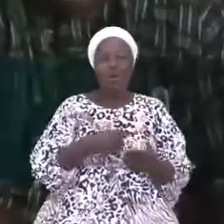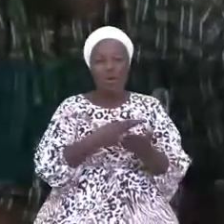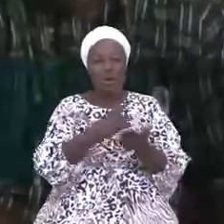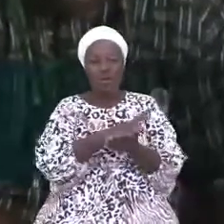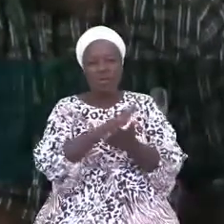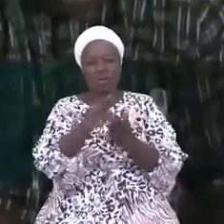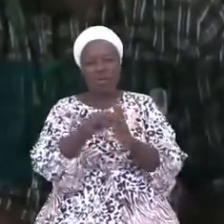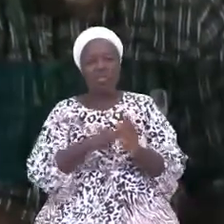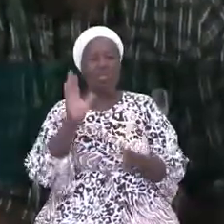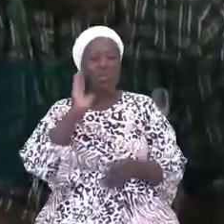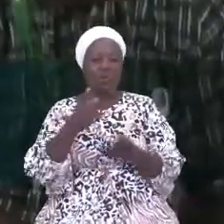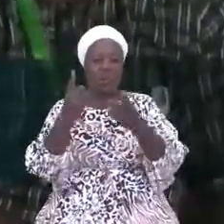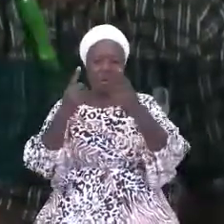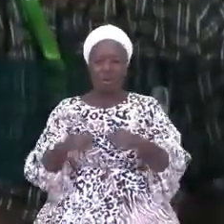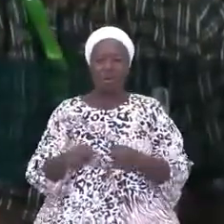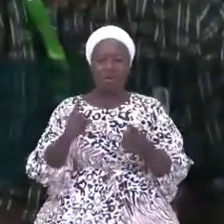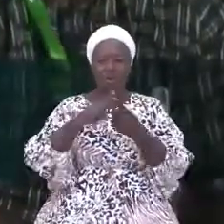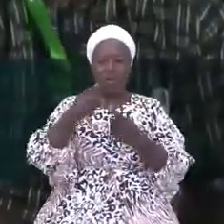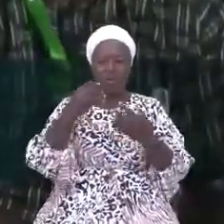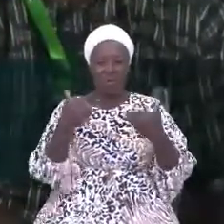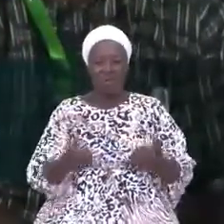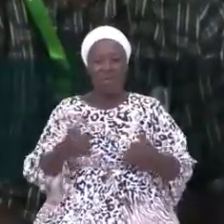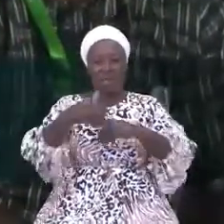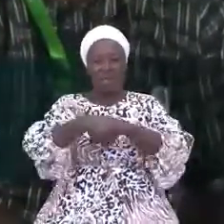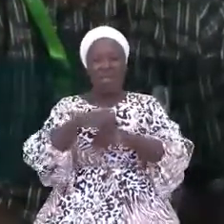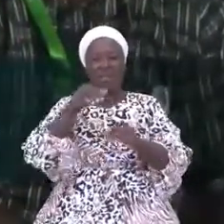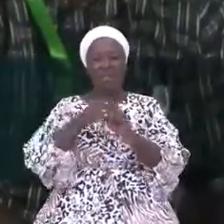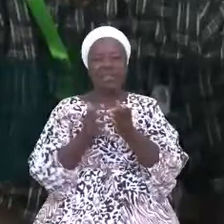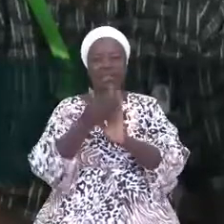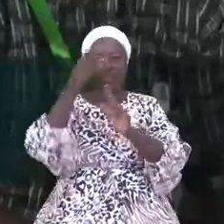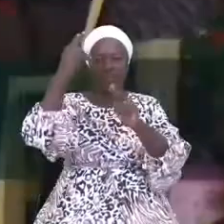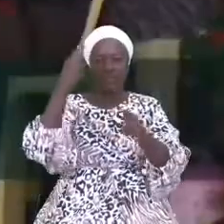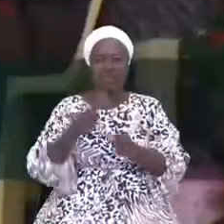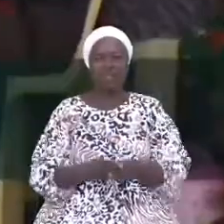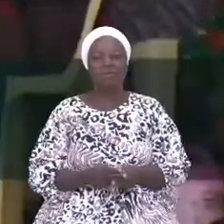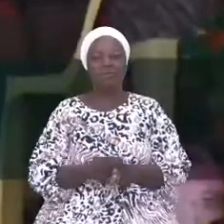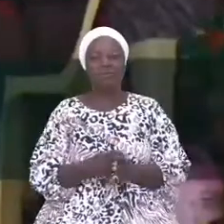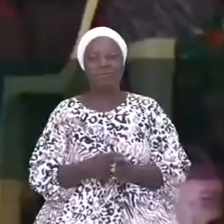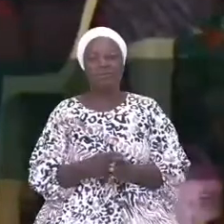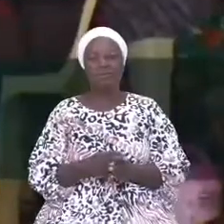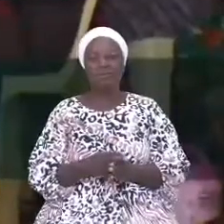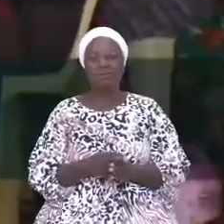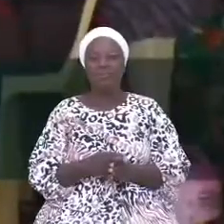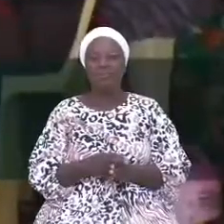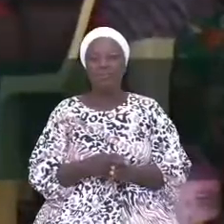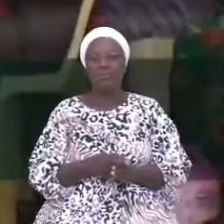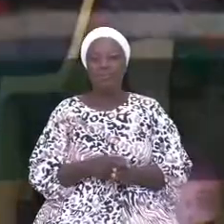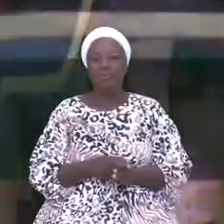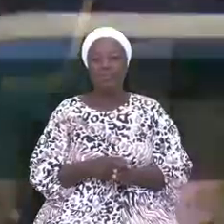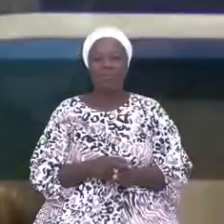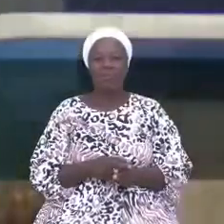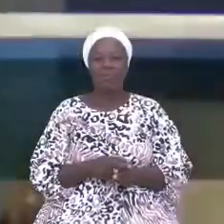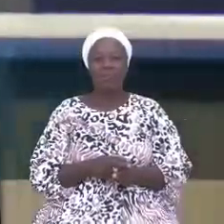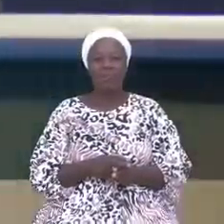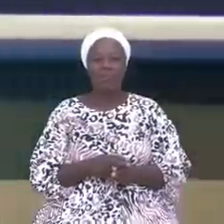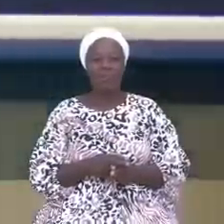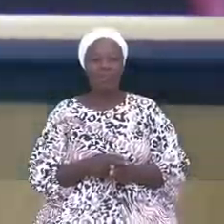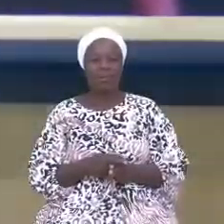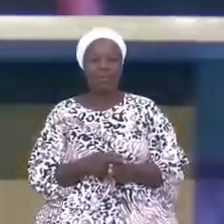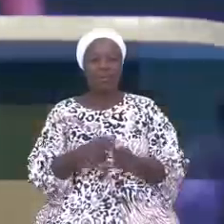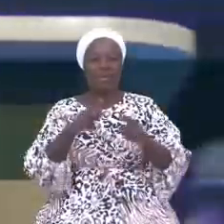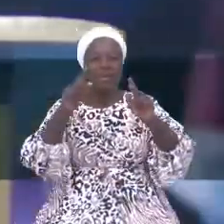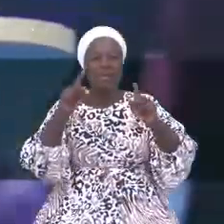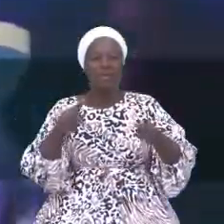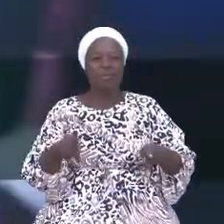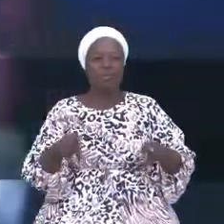righteousness will come to you tonight in Jesus' name. We're looking at Psalm